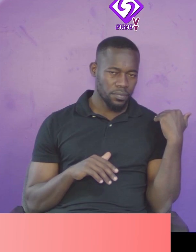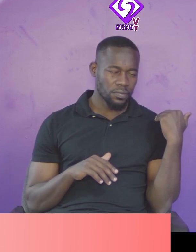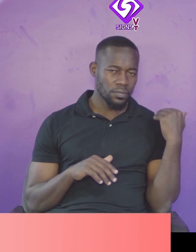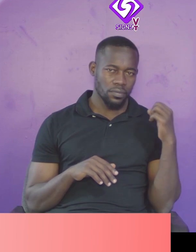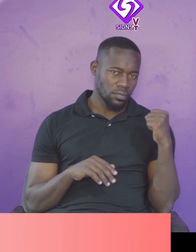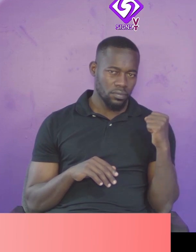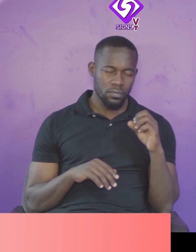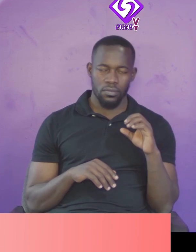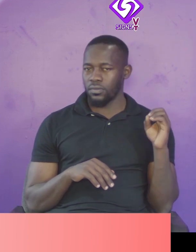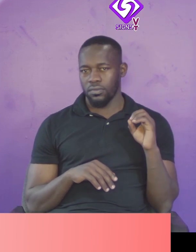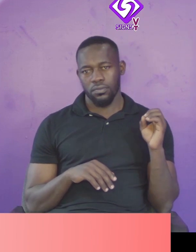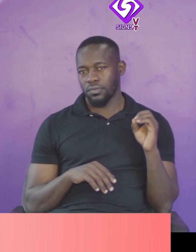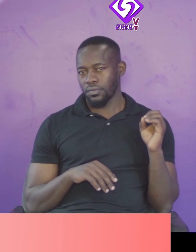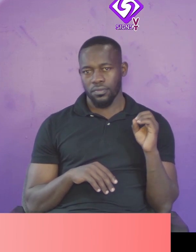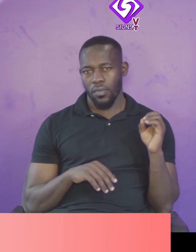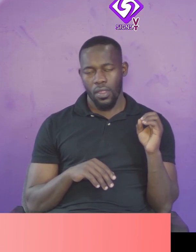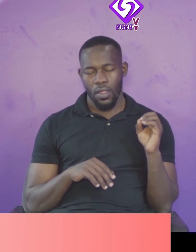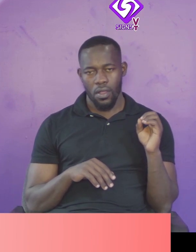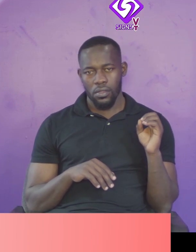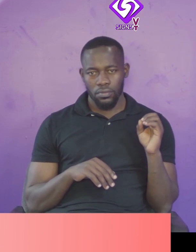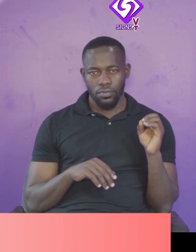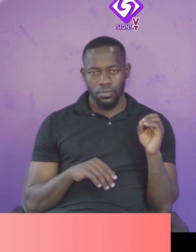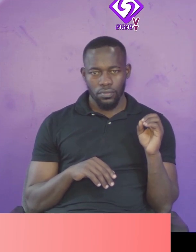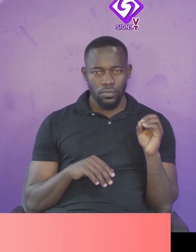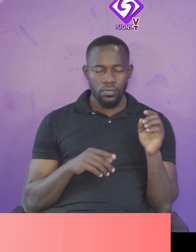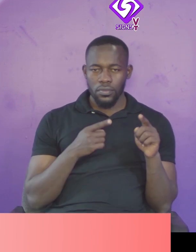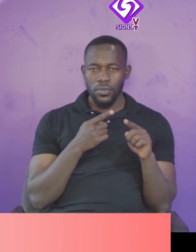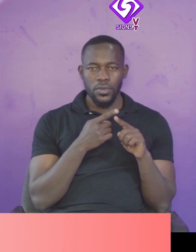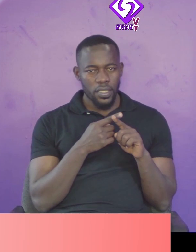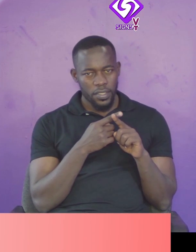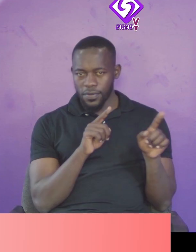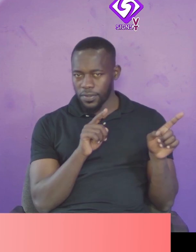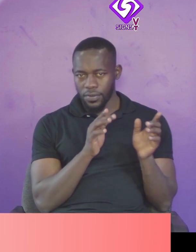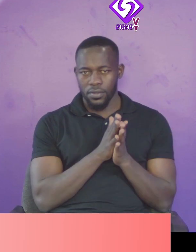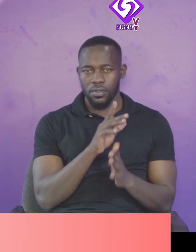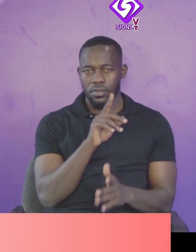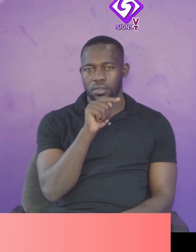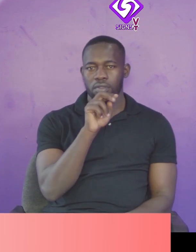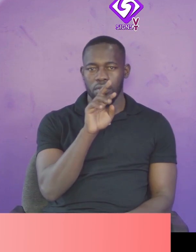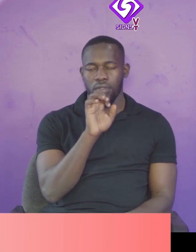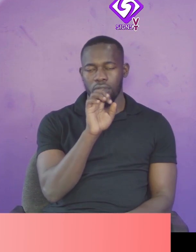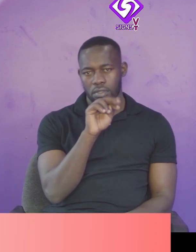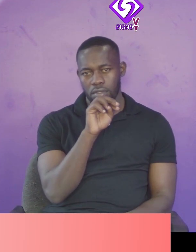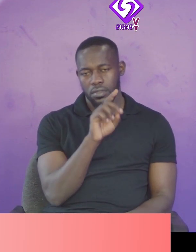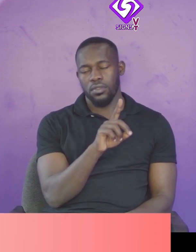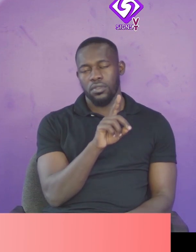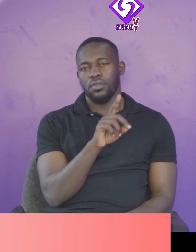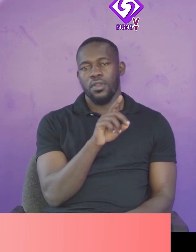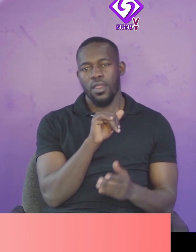is the same levels with Trent the way he used to play when at Liverpool. And that's why you